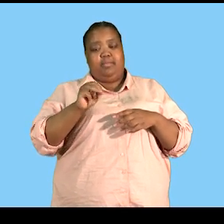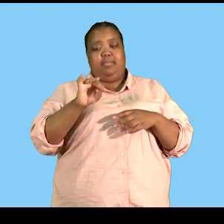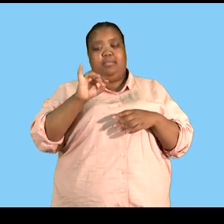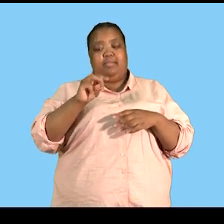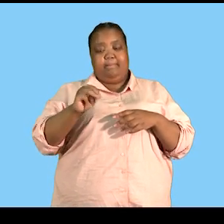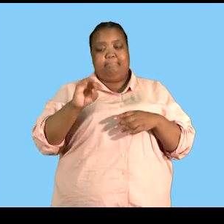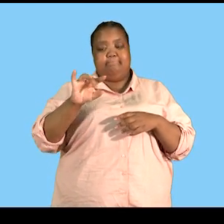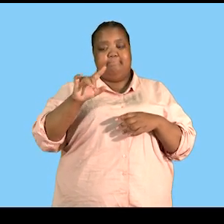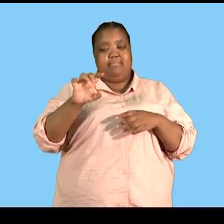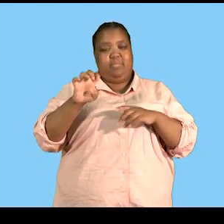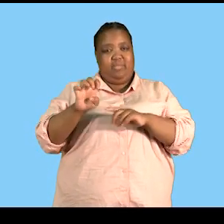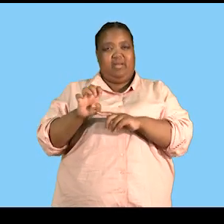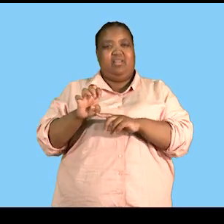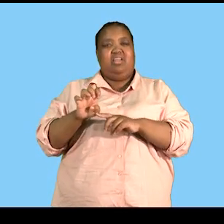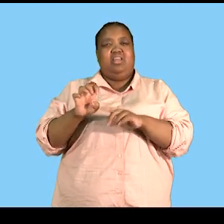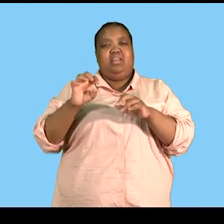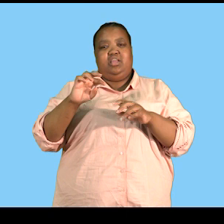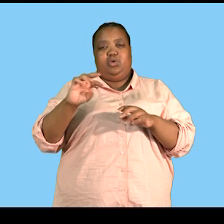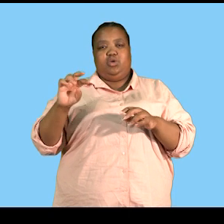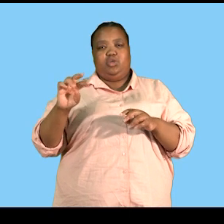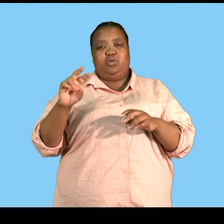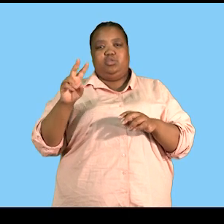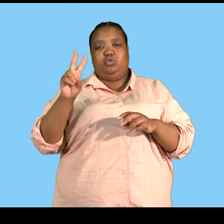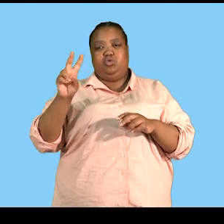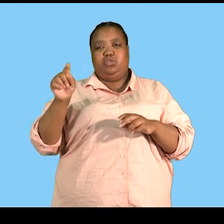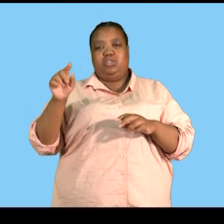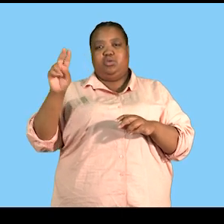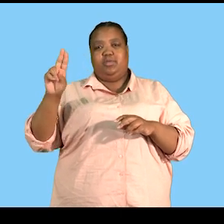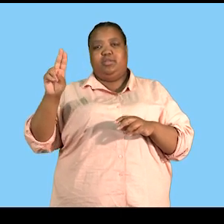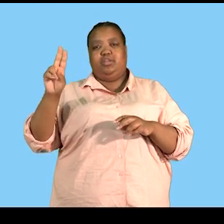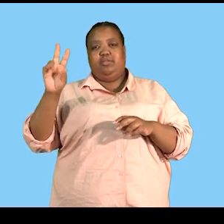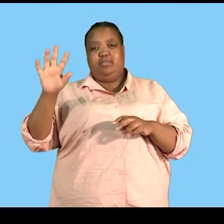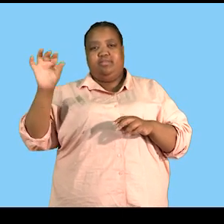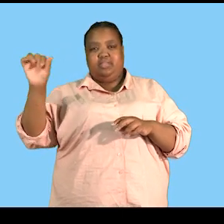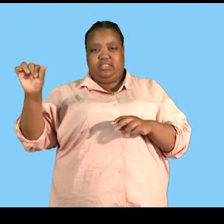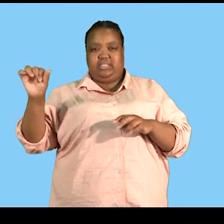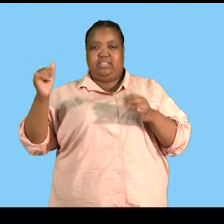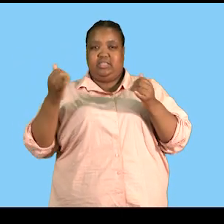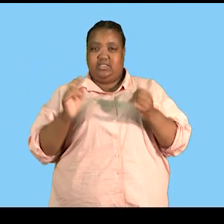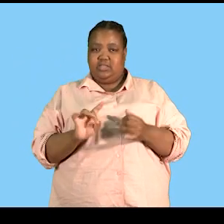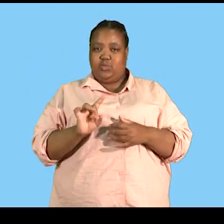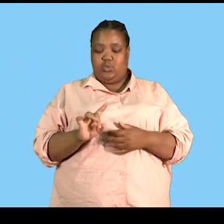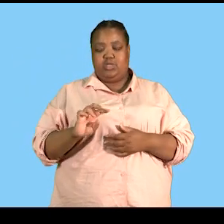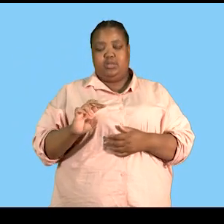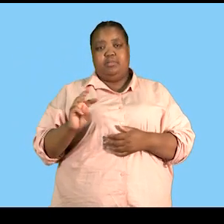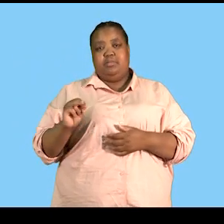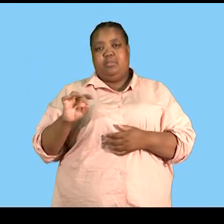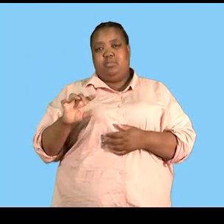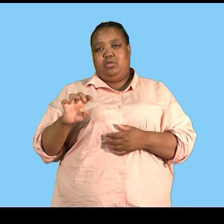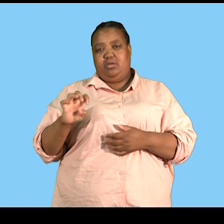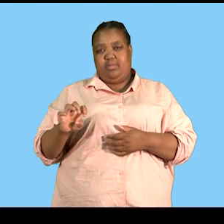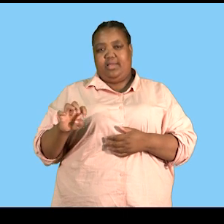quite interesting. Sandton is this year, which is 2023, 150 years old. They